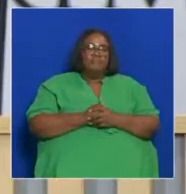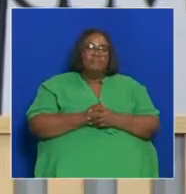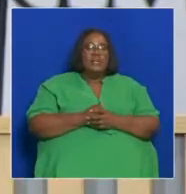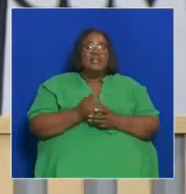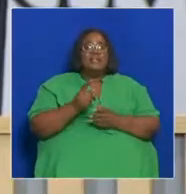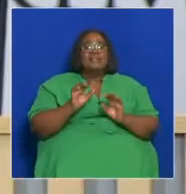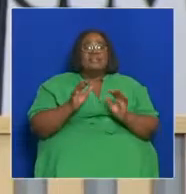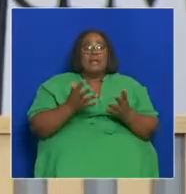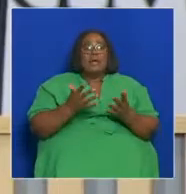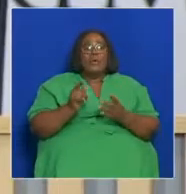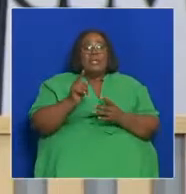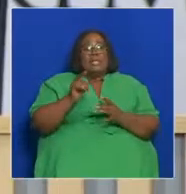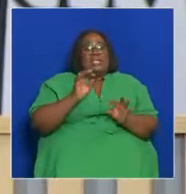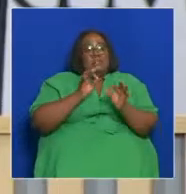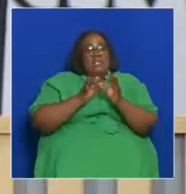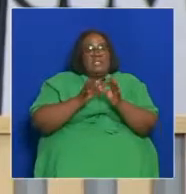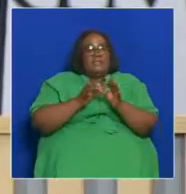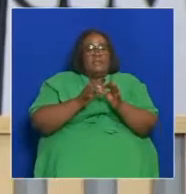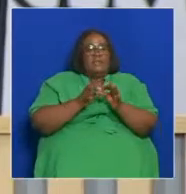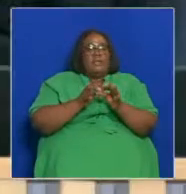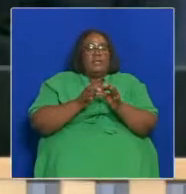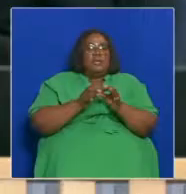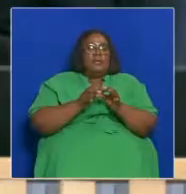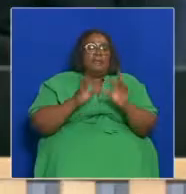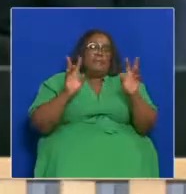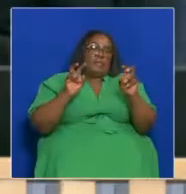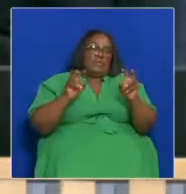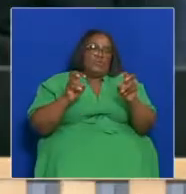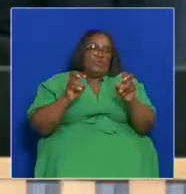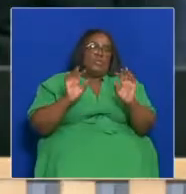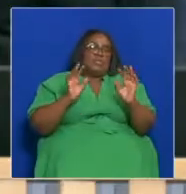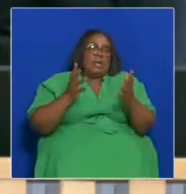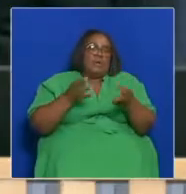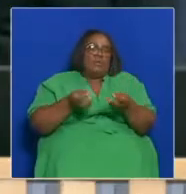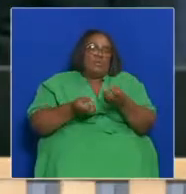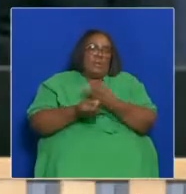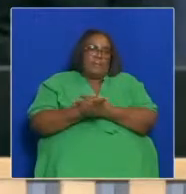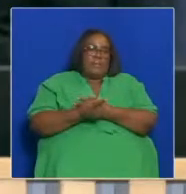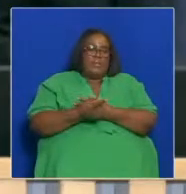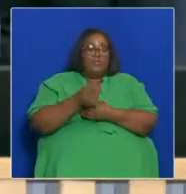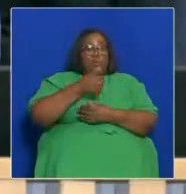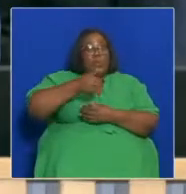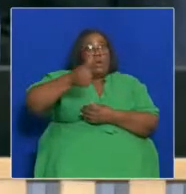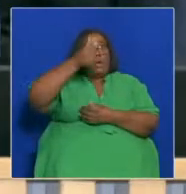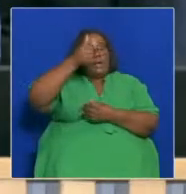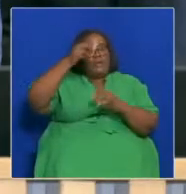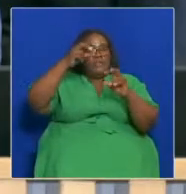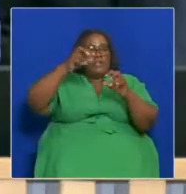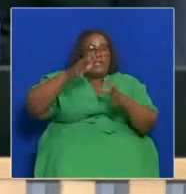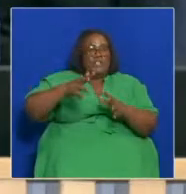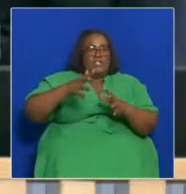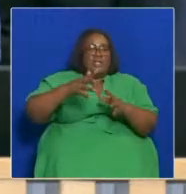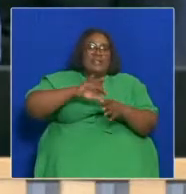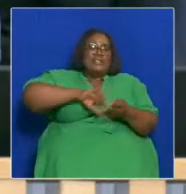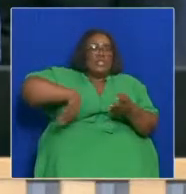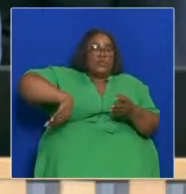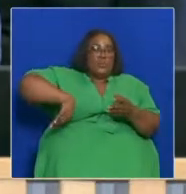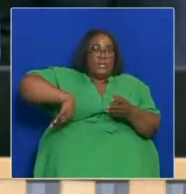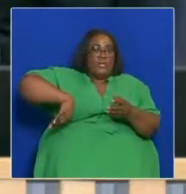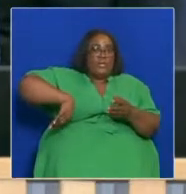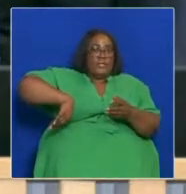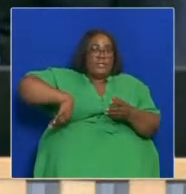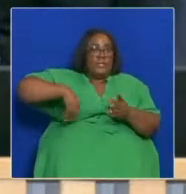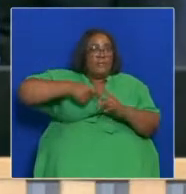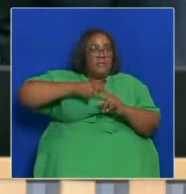specific matter, it turned out. So the head of investigations is excluded from all of that.